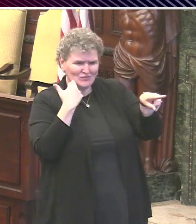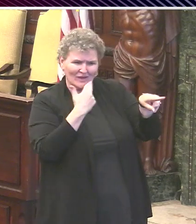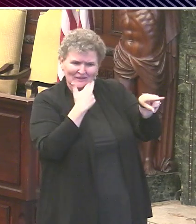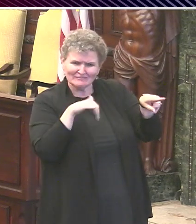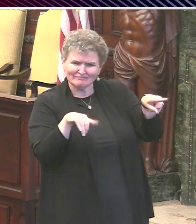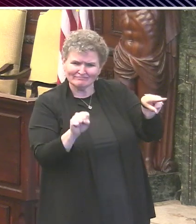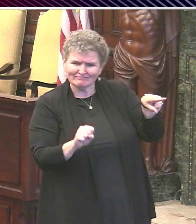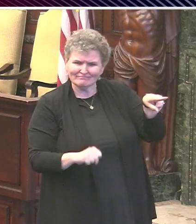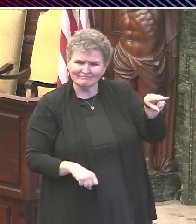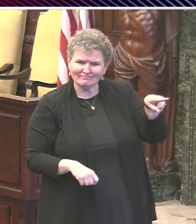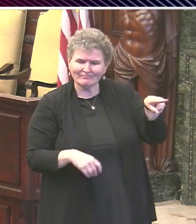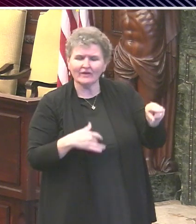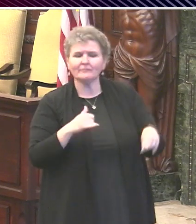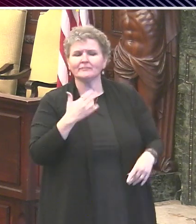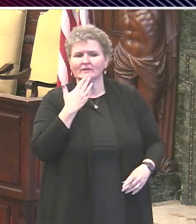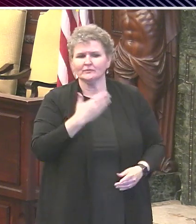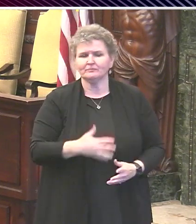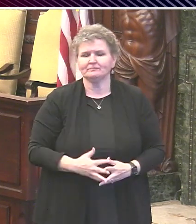Thank you.